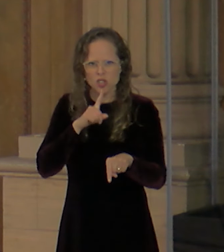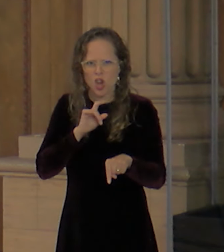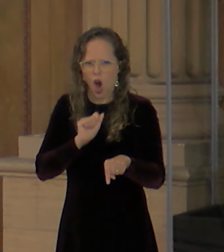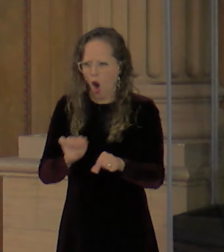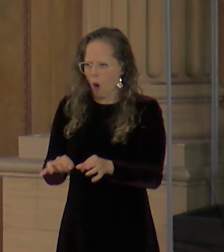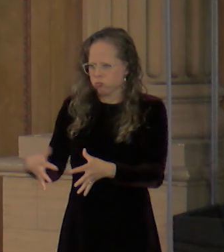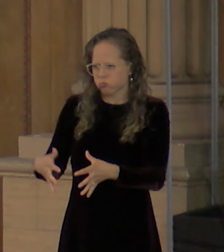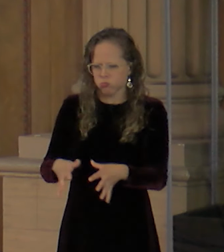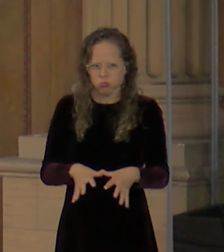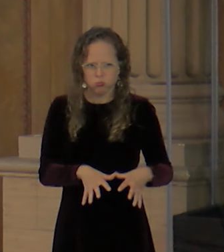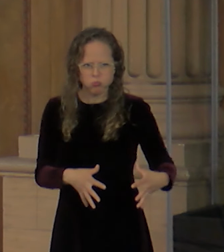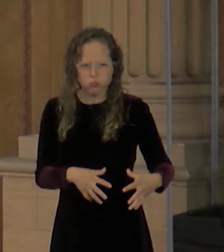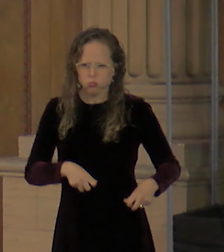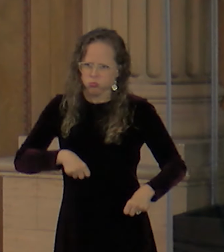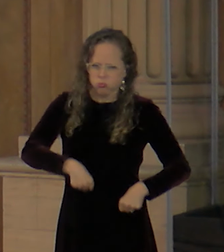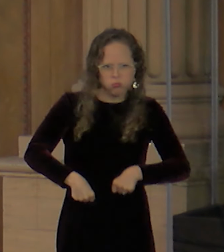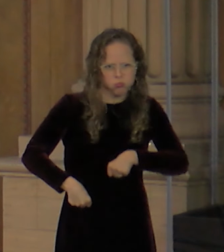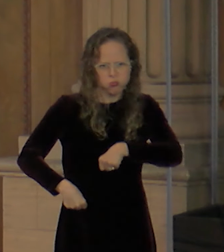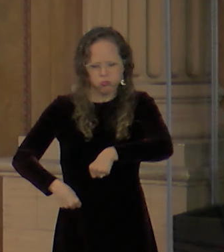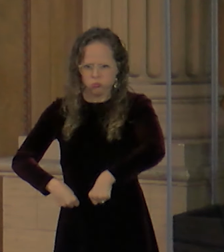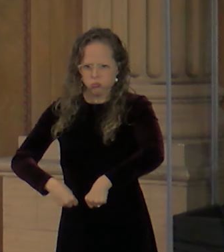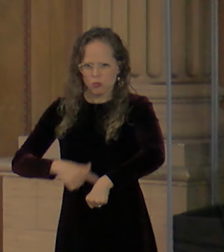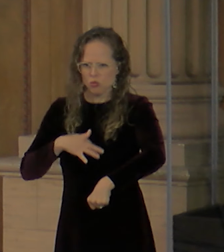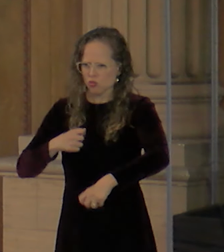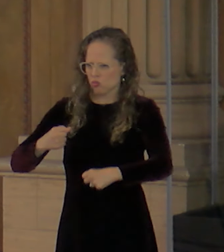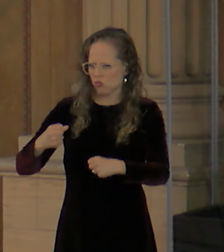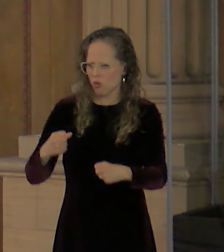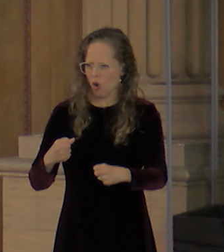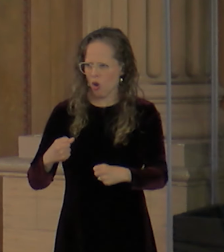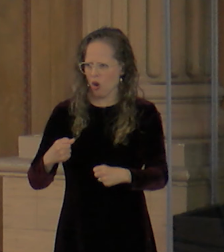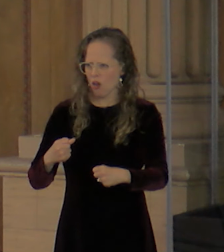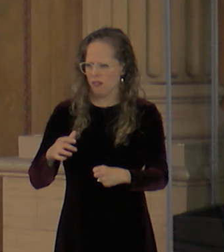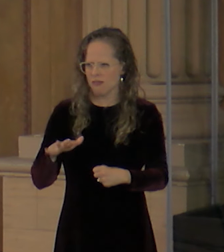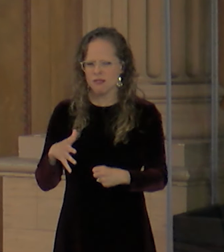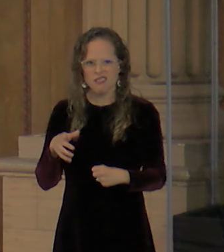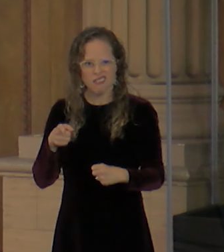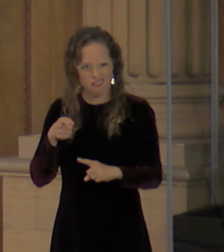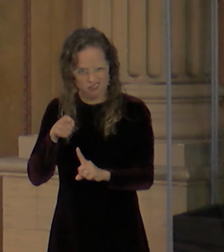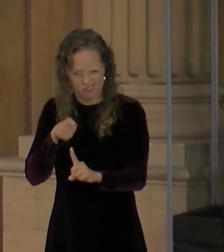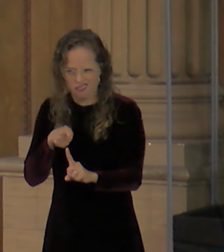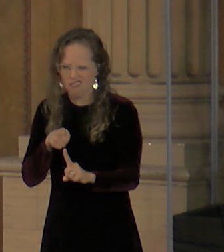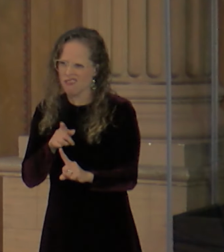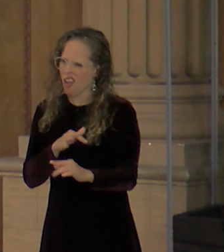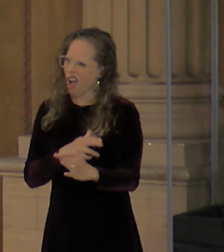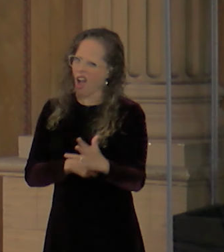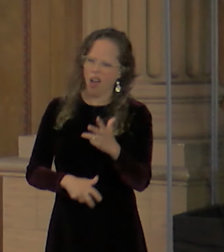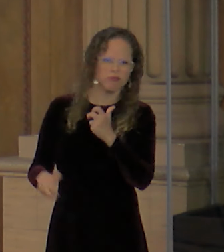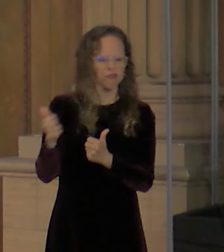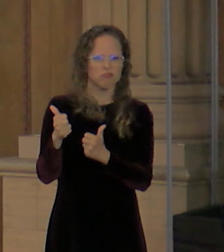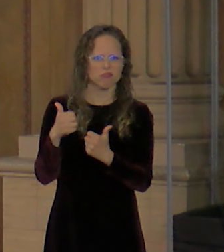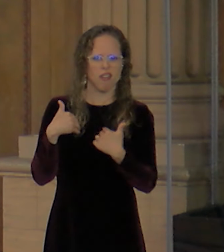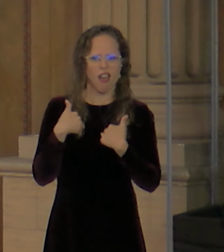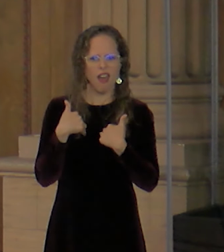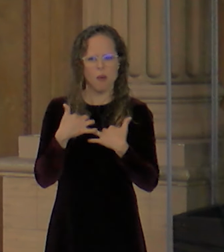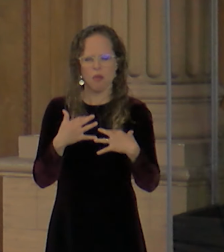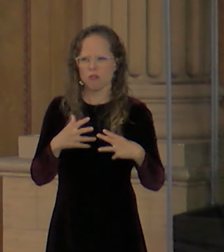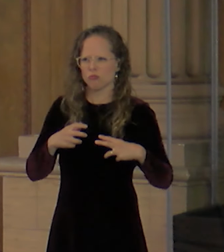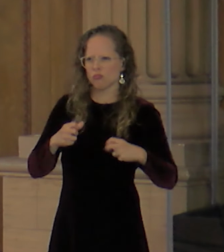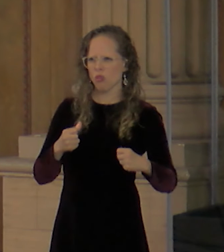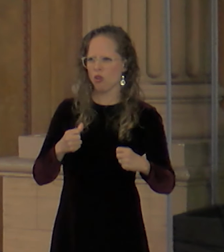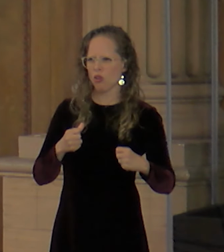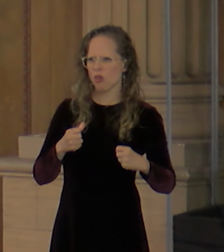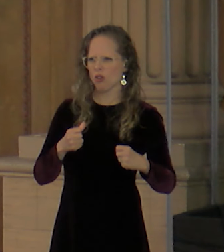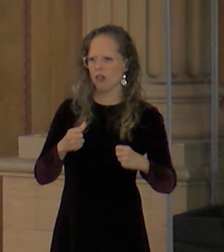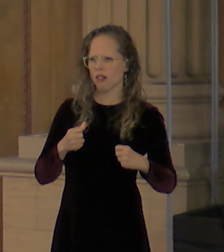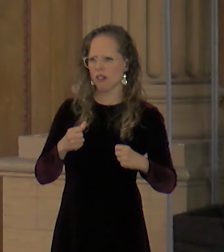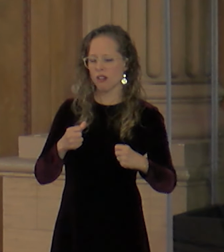bones are tubes of bronze, his limbs like bars of iron. He is the first of the works of God. Let him who made him bring